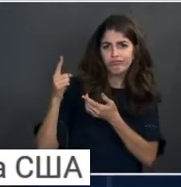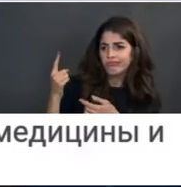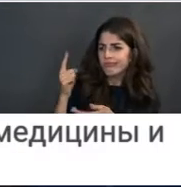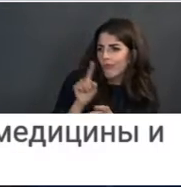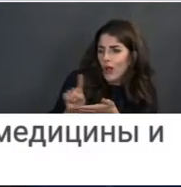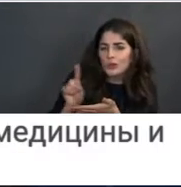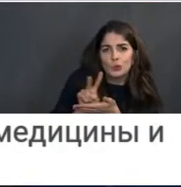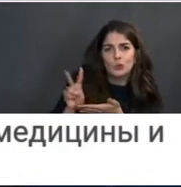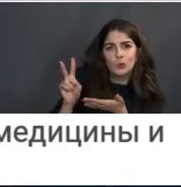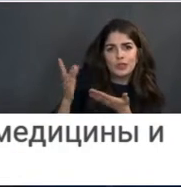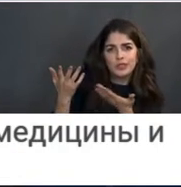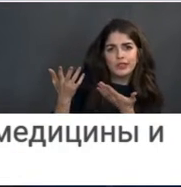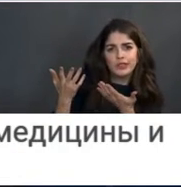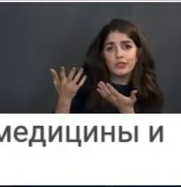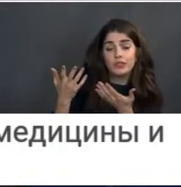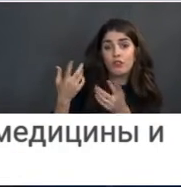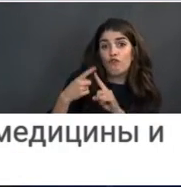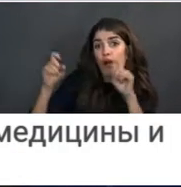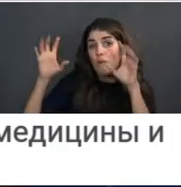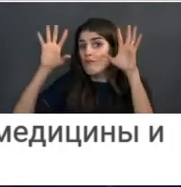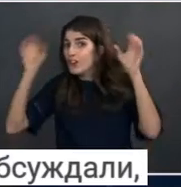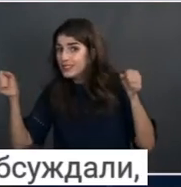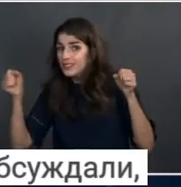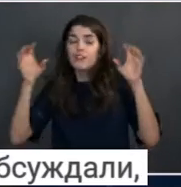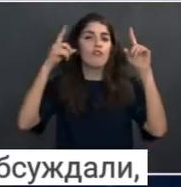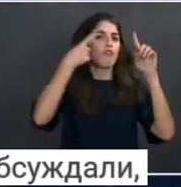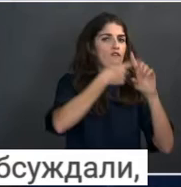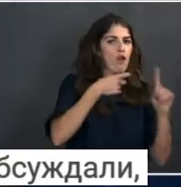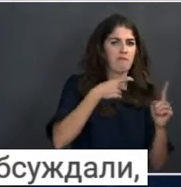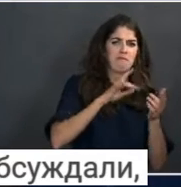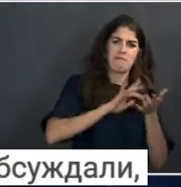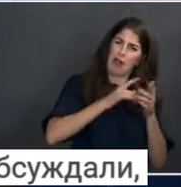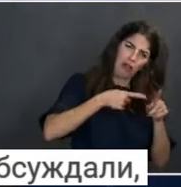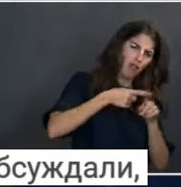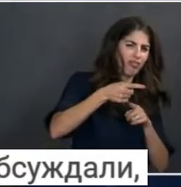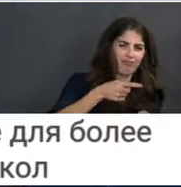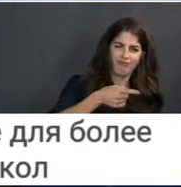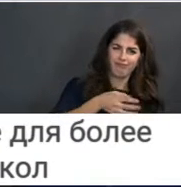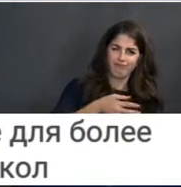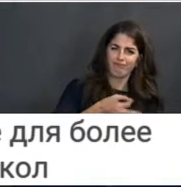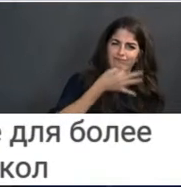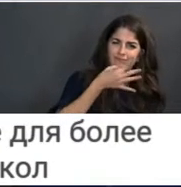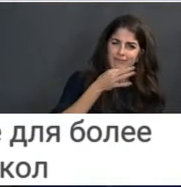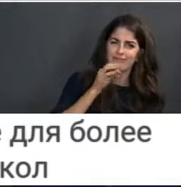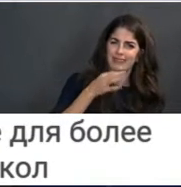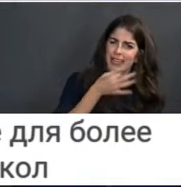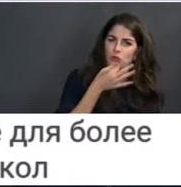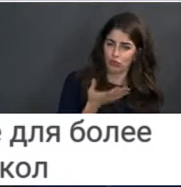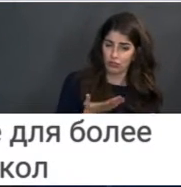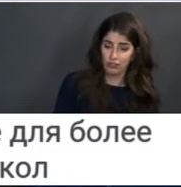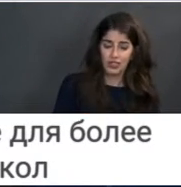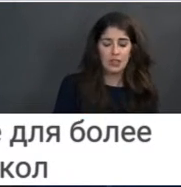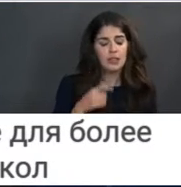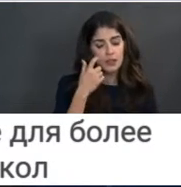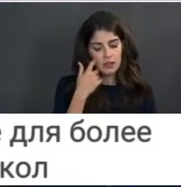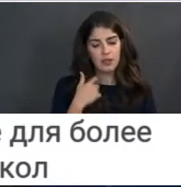United States and from our medical and health experts. But in addition, as we discussed yesterday, there are guidelines